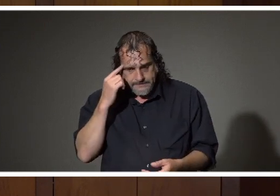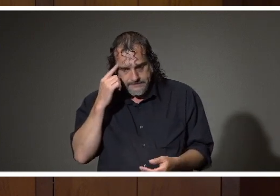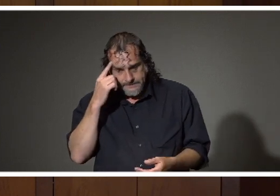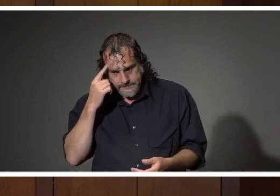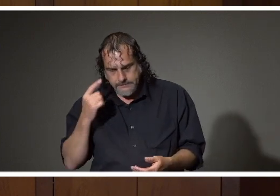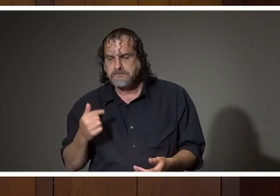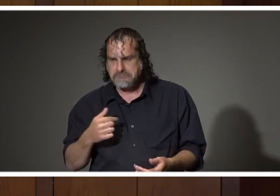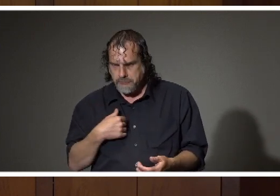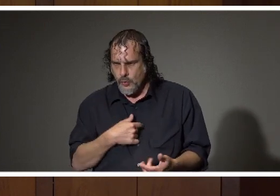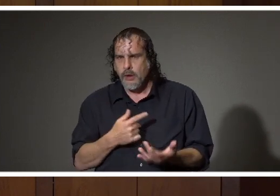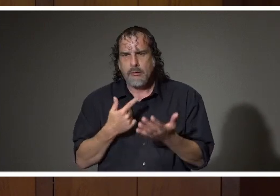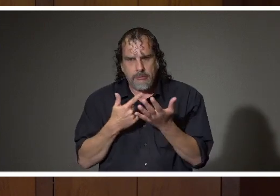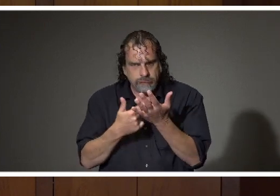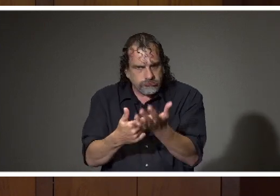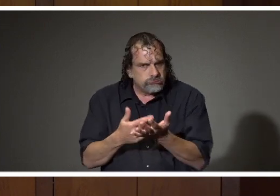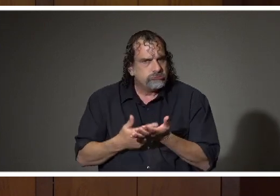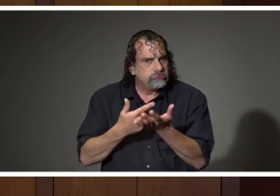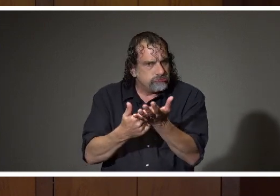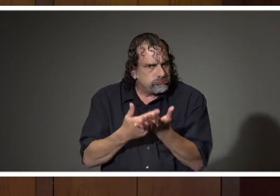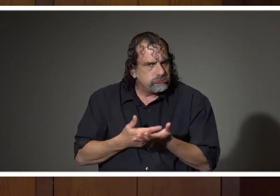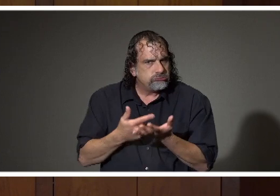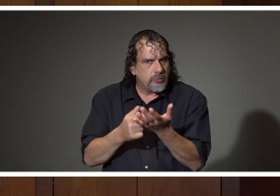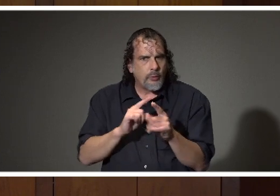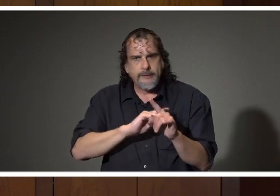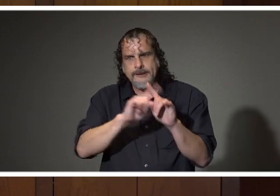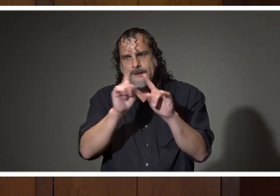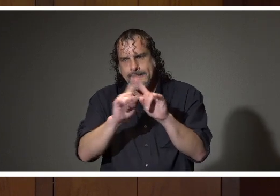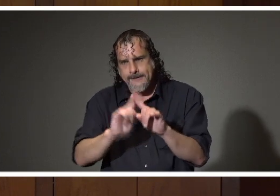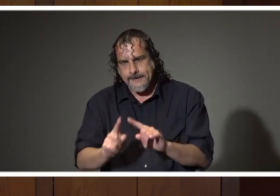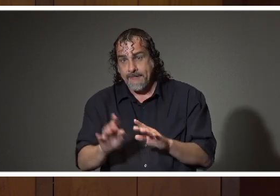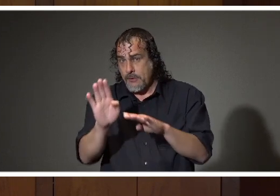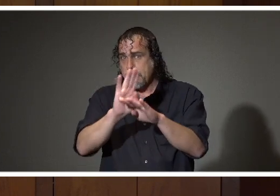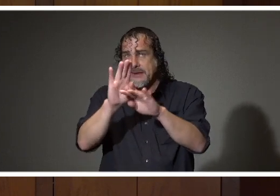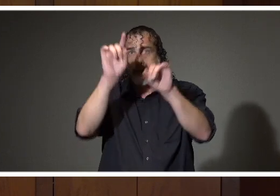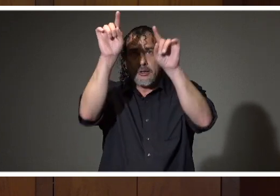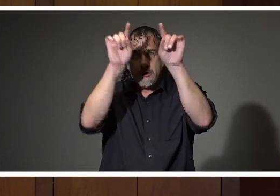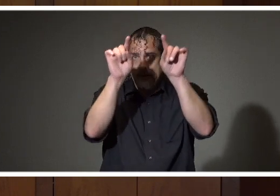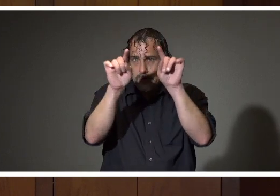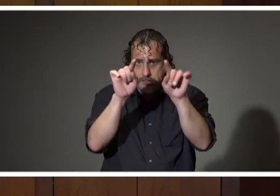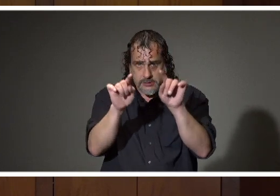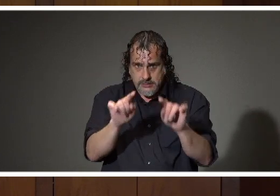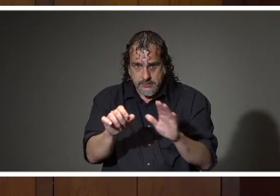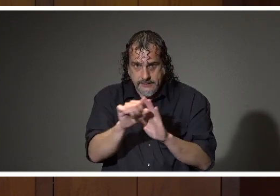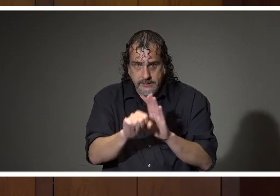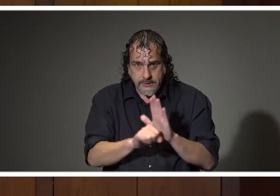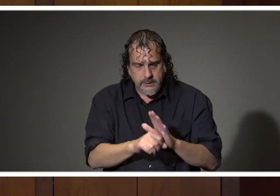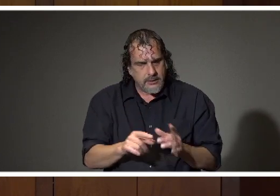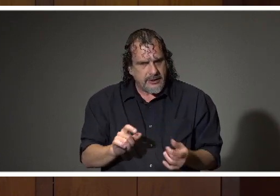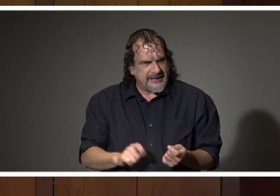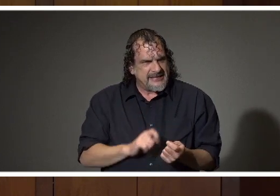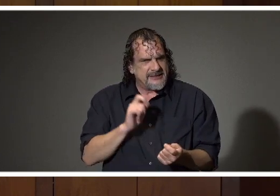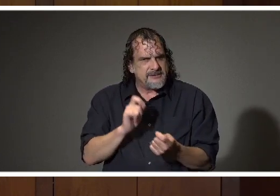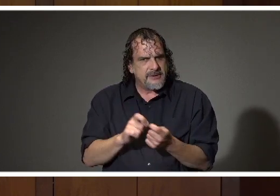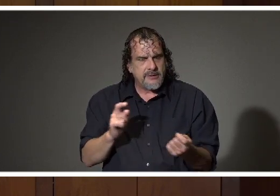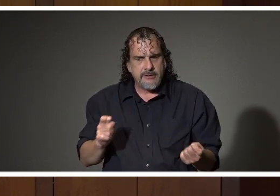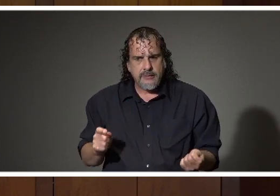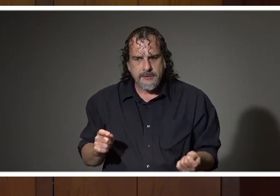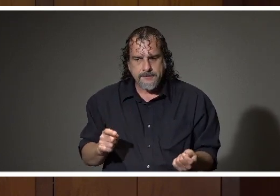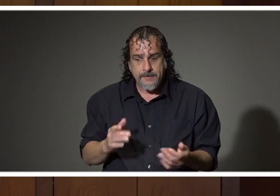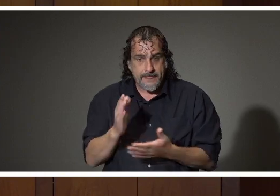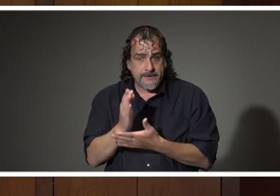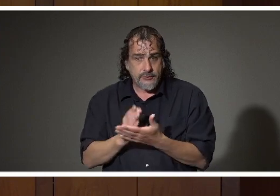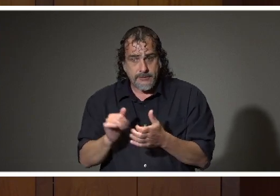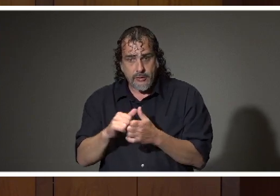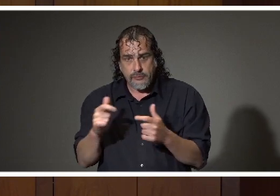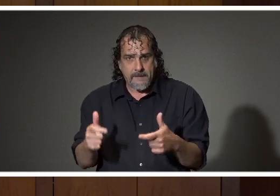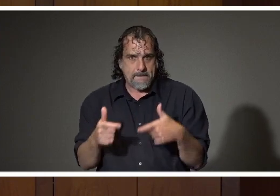in conversations with business leaders throughout the state, particularly and in specific some of those